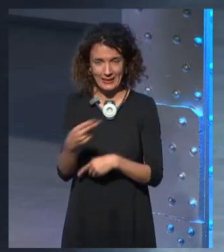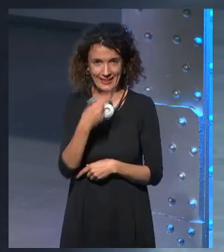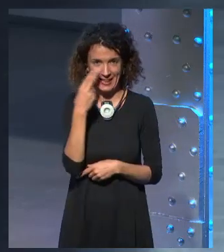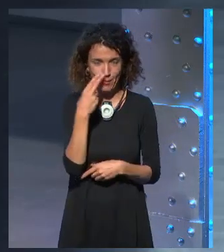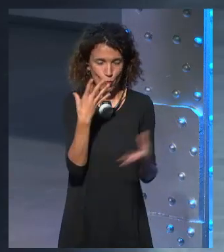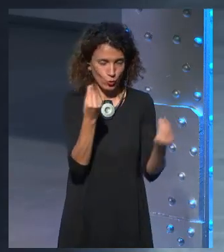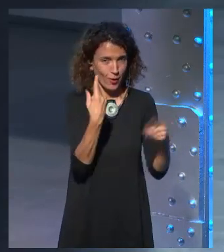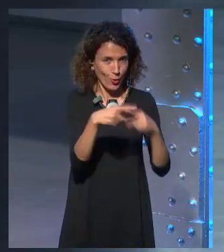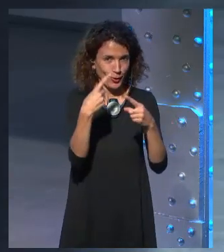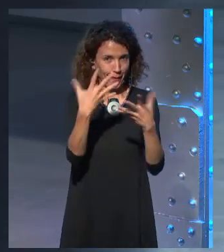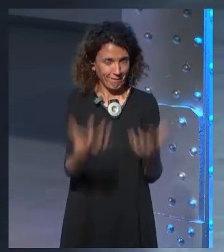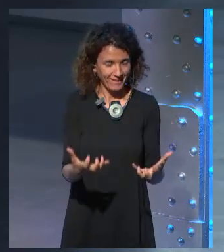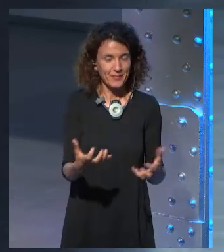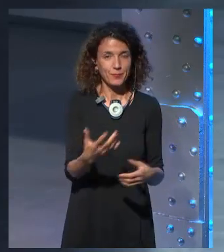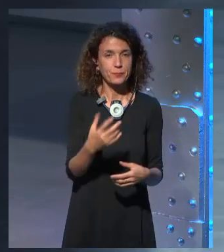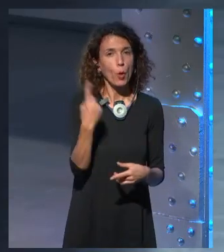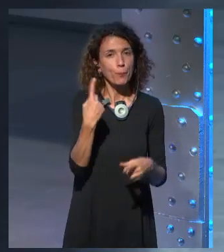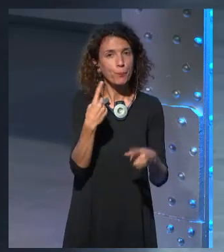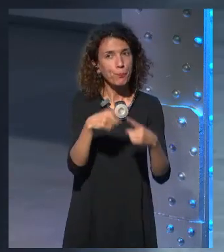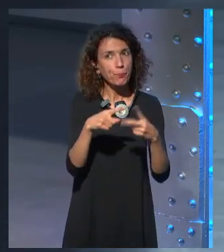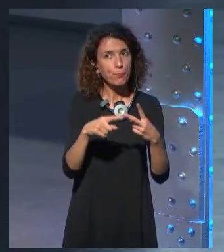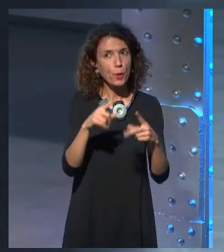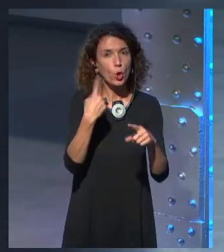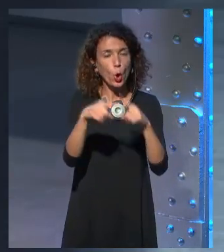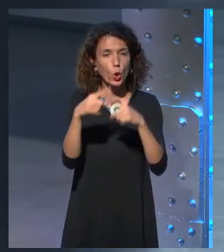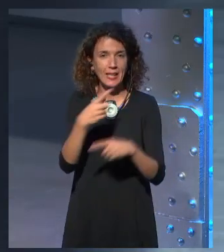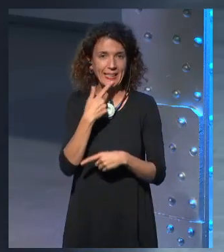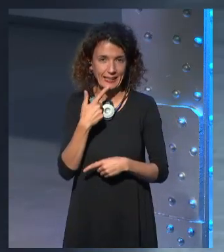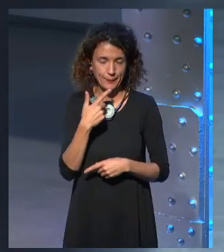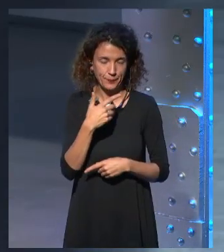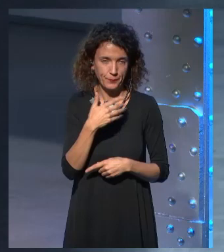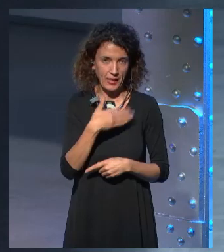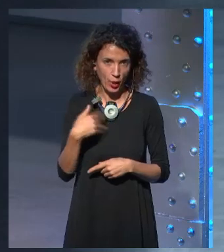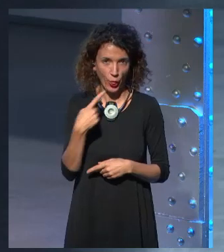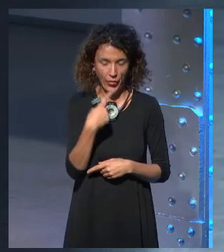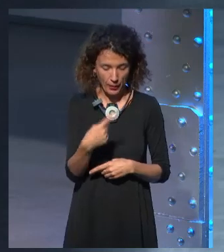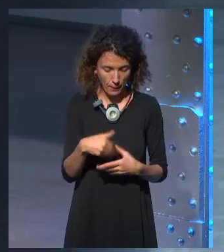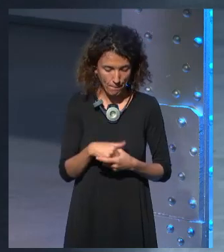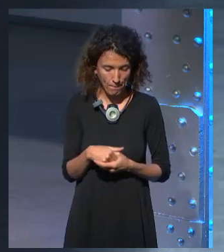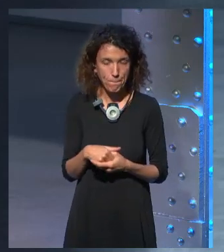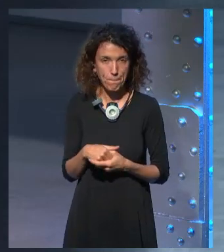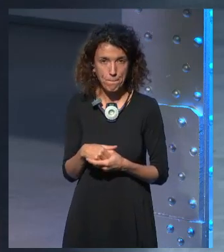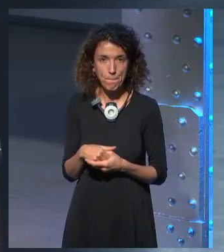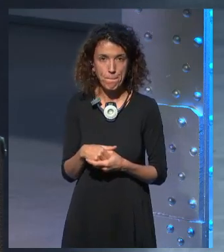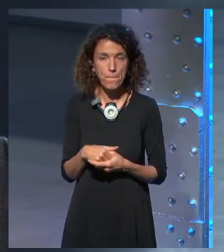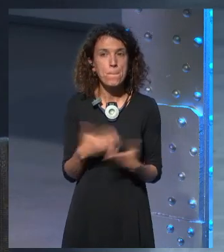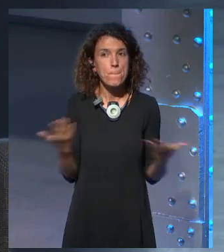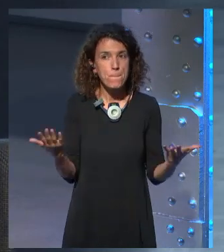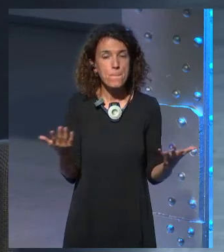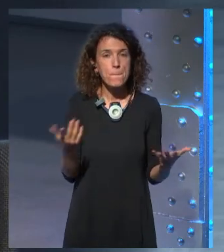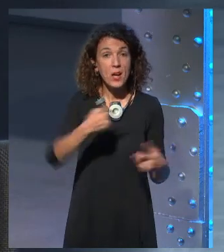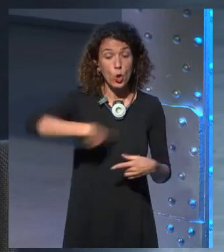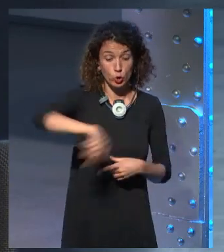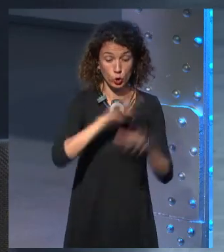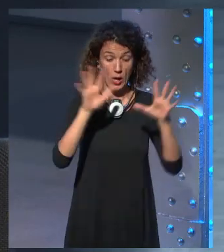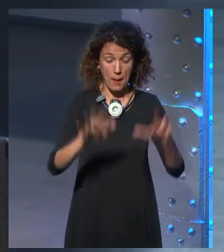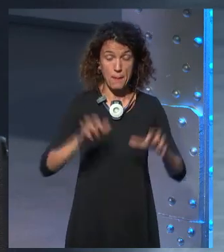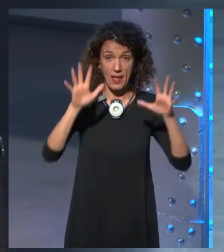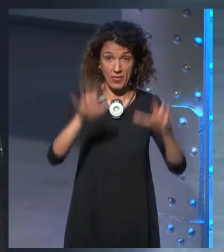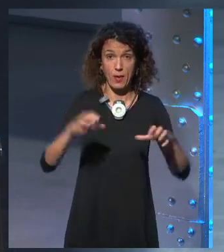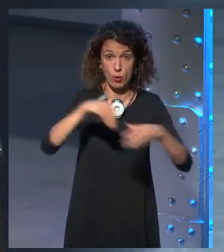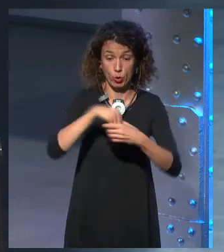So there are a couple comments that I want to make, and that is that part of what we're learning from our work is both that